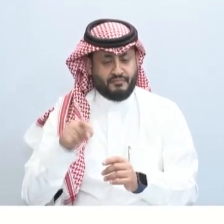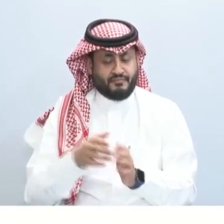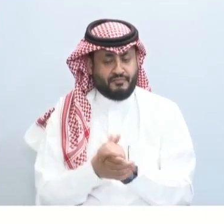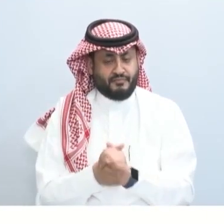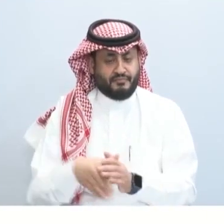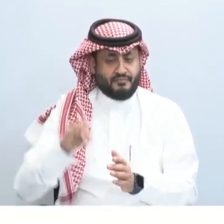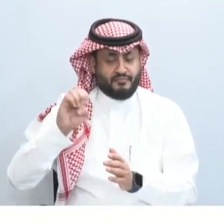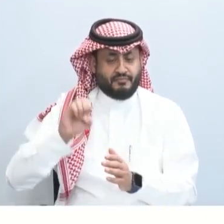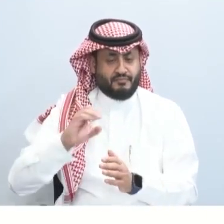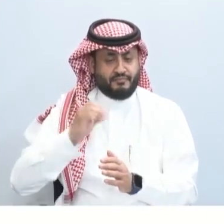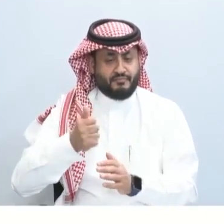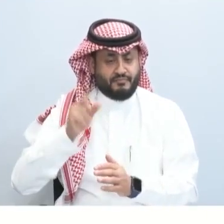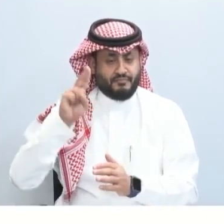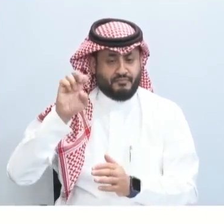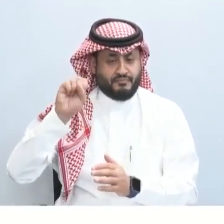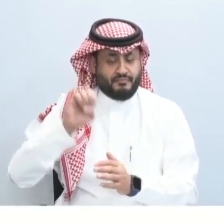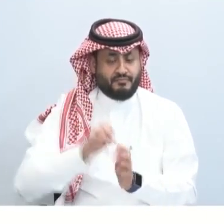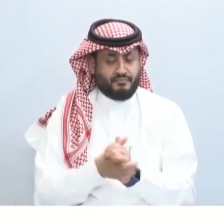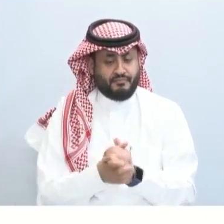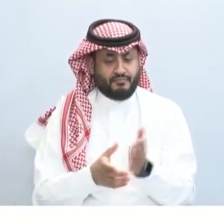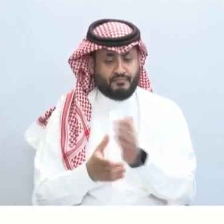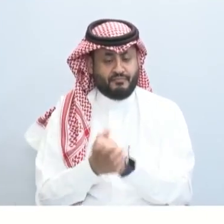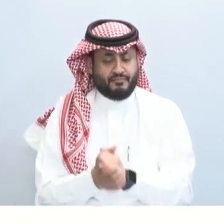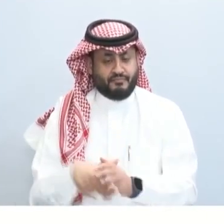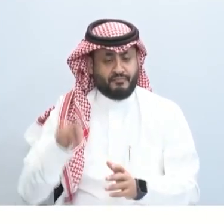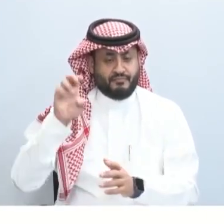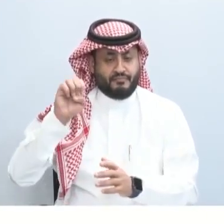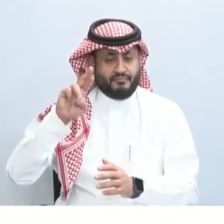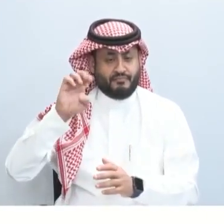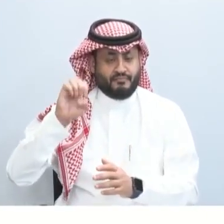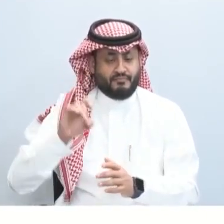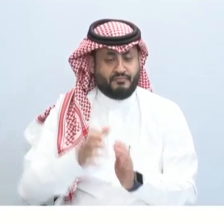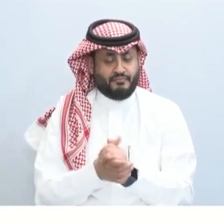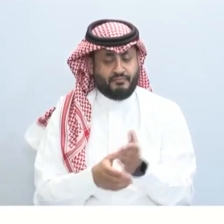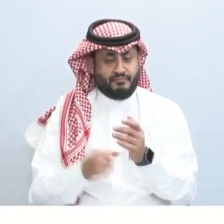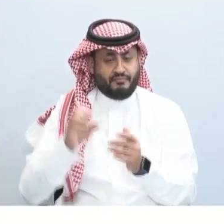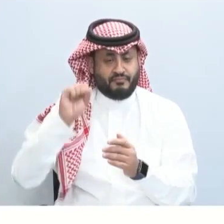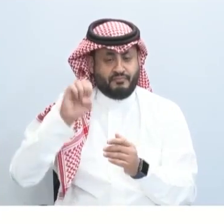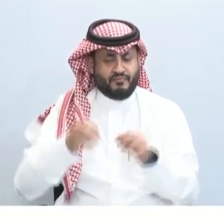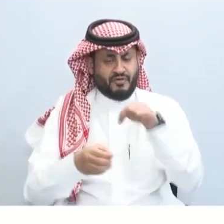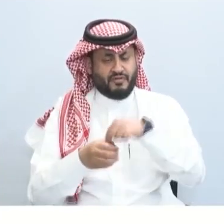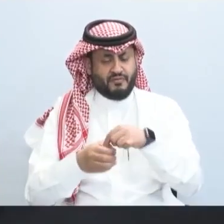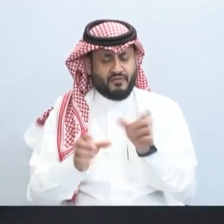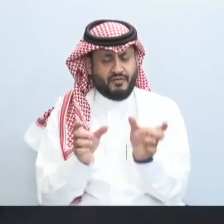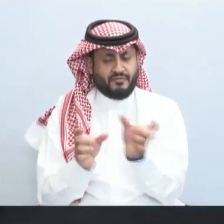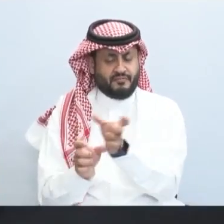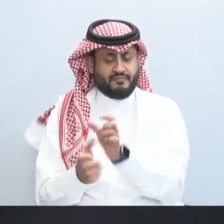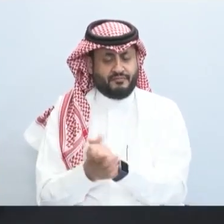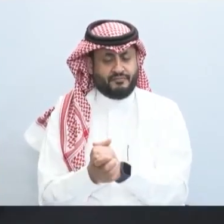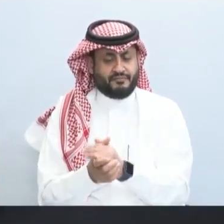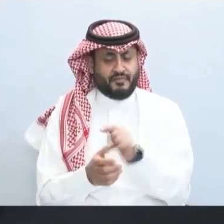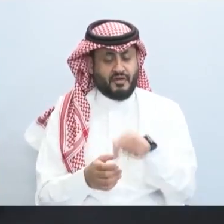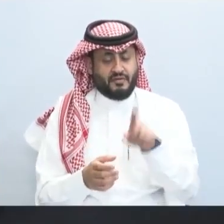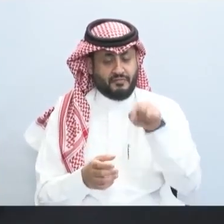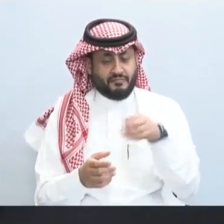because, and number three, to use the variant so in sentences. So in the in this lesson,